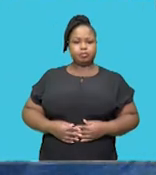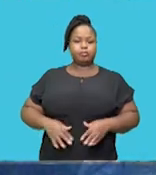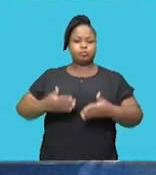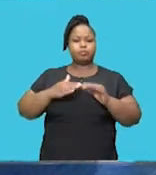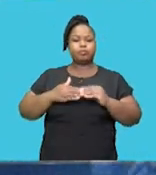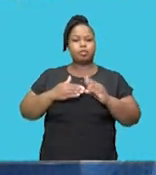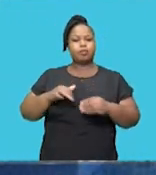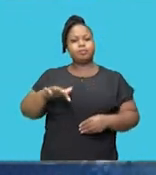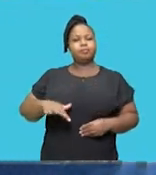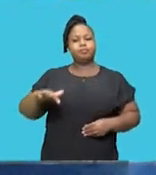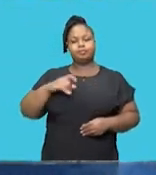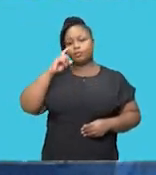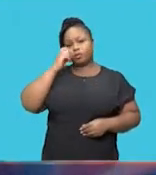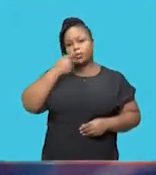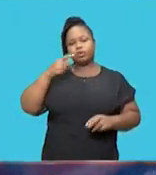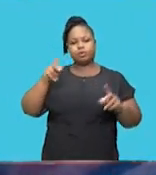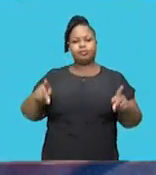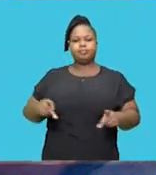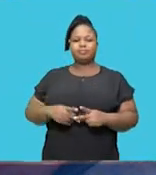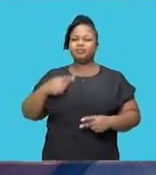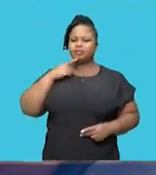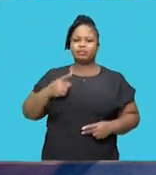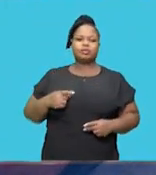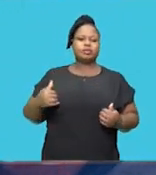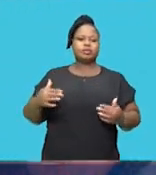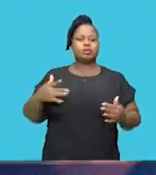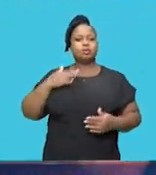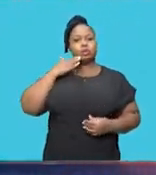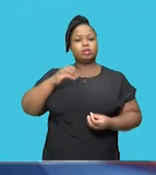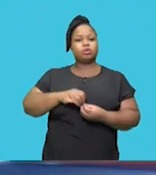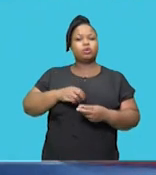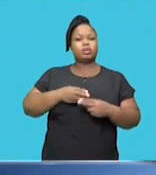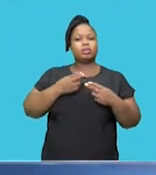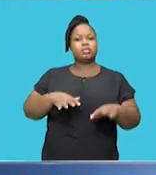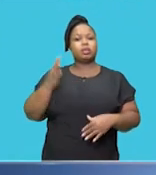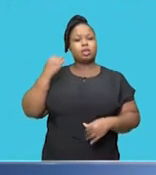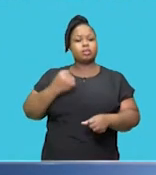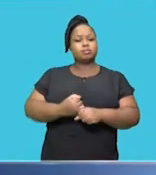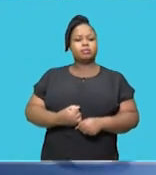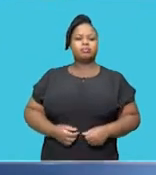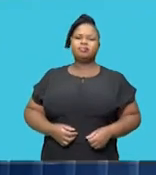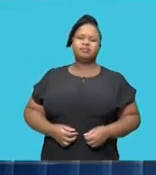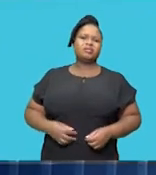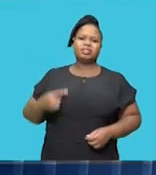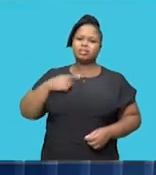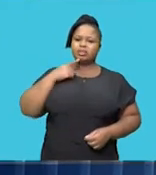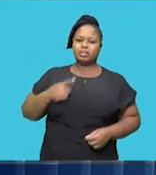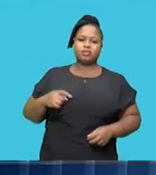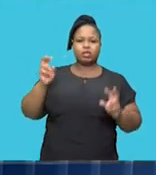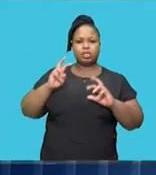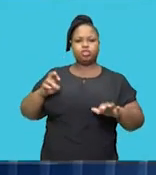Abahlali bakwindawo yase-Eldorado Park bathi sukela ngepasika kunyaka ophelileyo isikhululo sabo